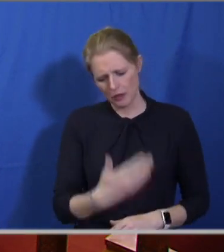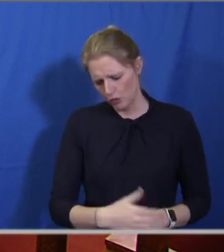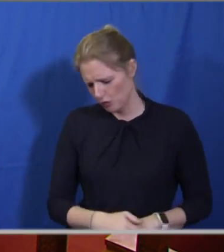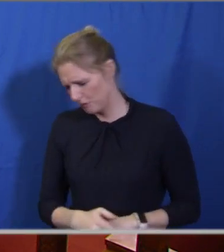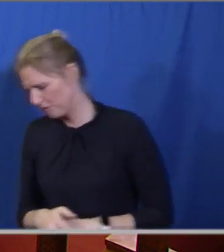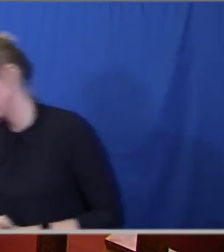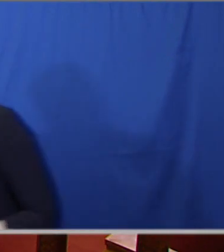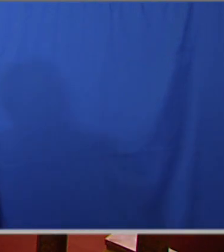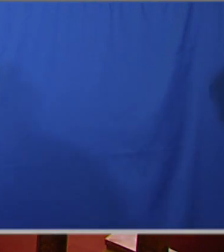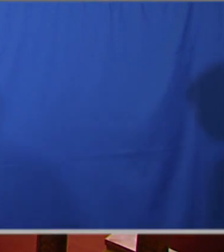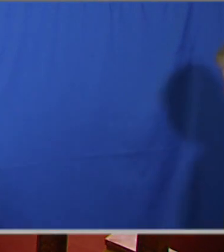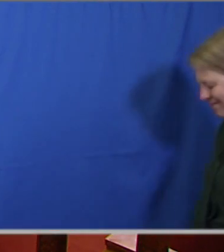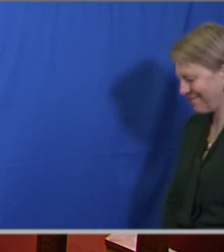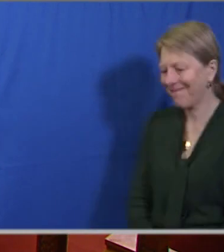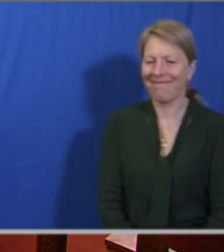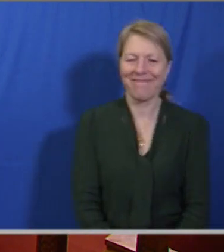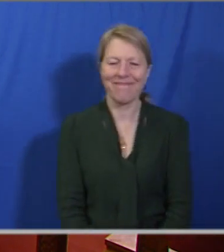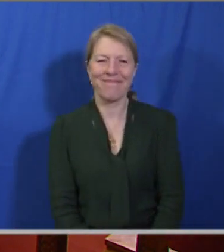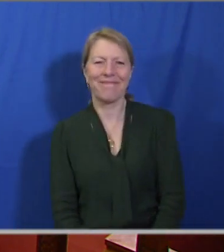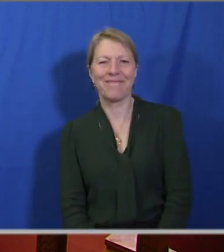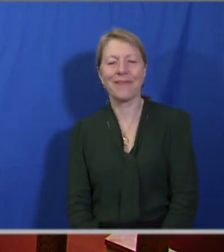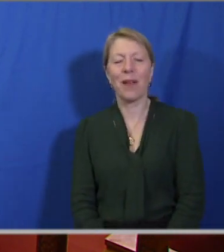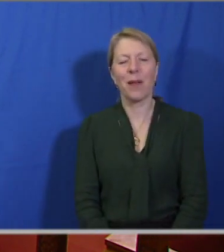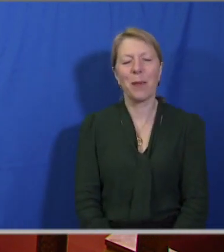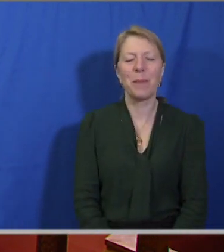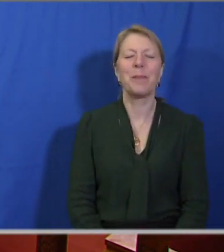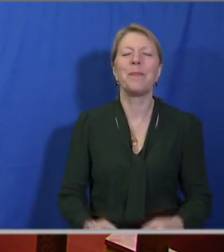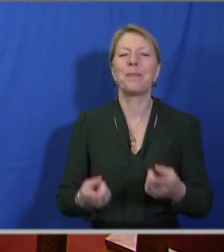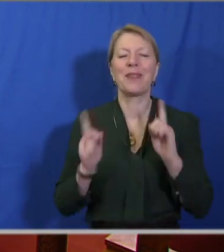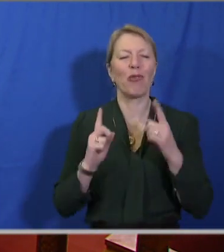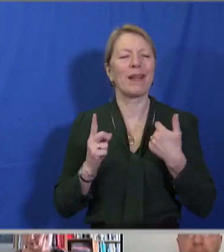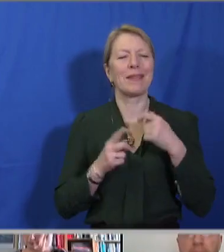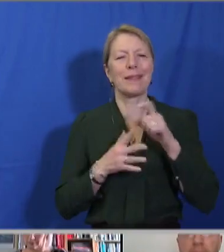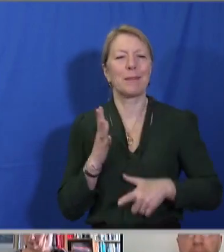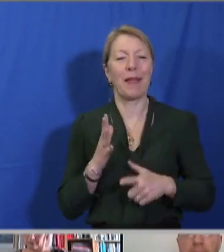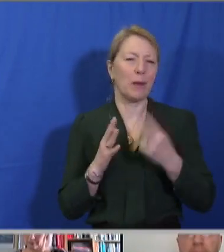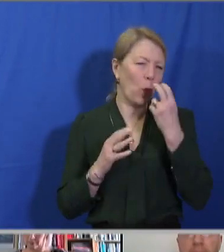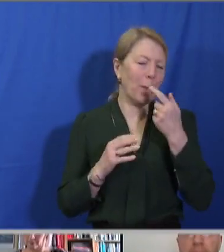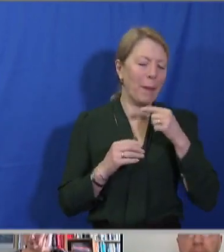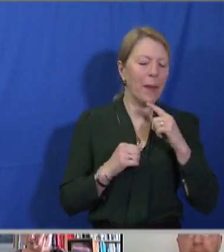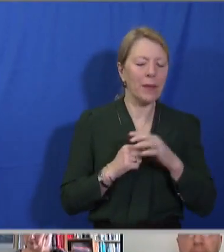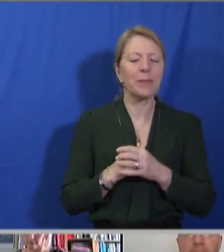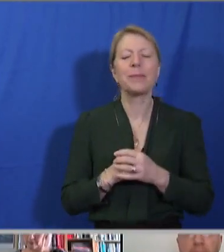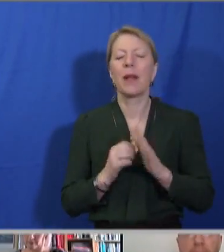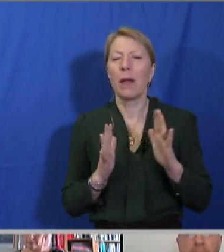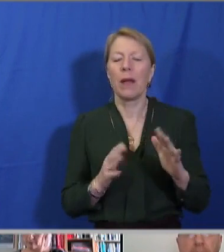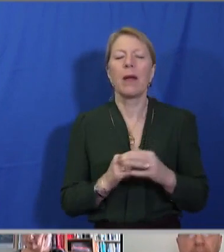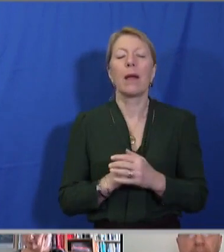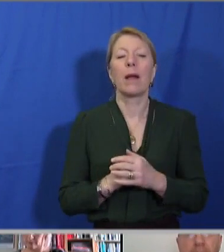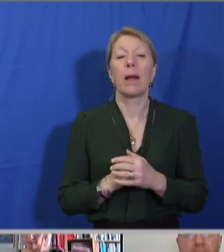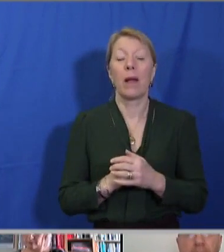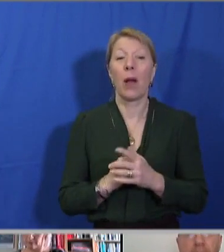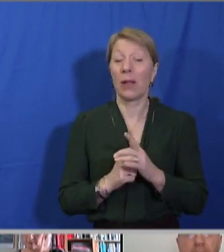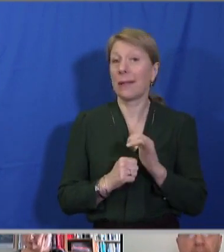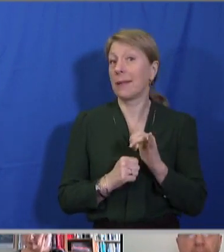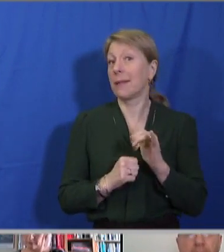Thank you. Go ahead, Mark, please. Mark McGugan, Director of Disability and Older People. Yes, I can update that the submission in terms